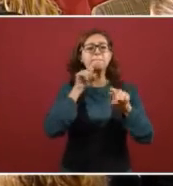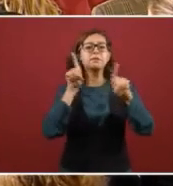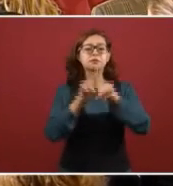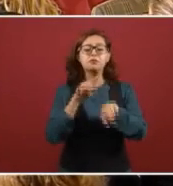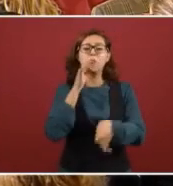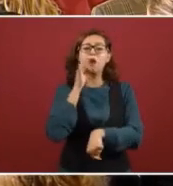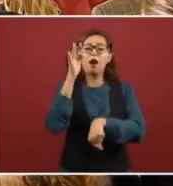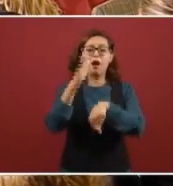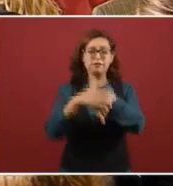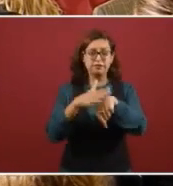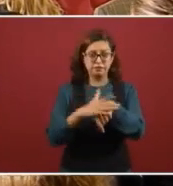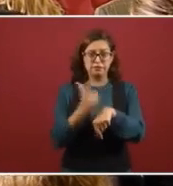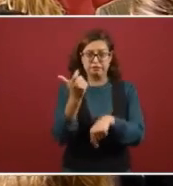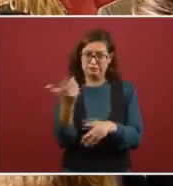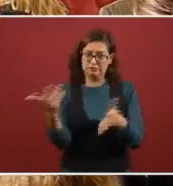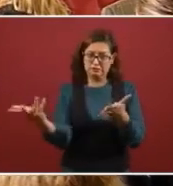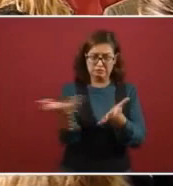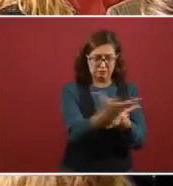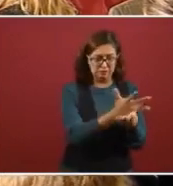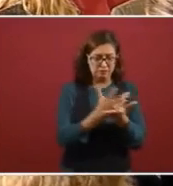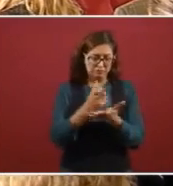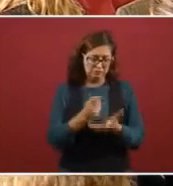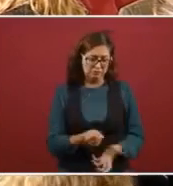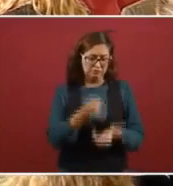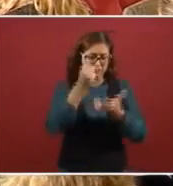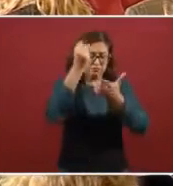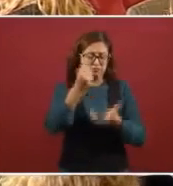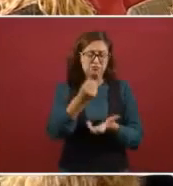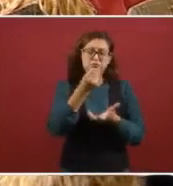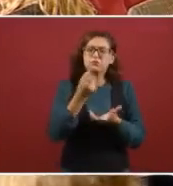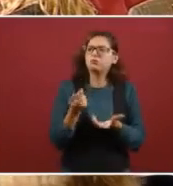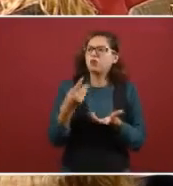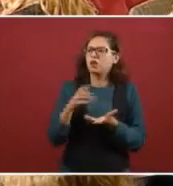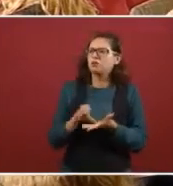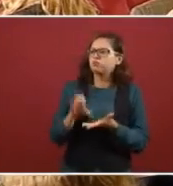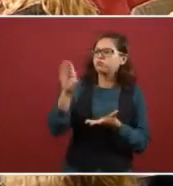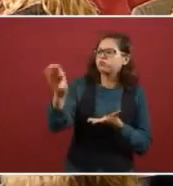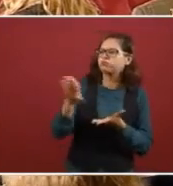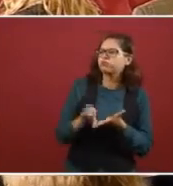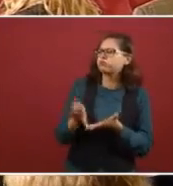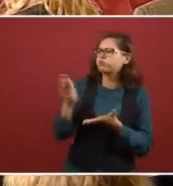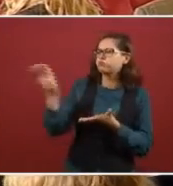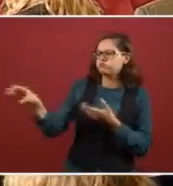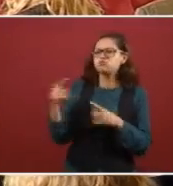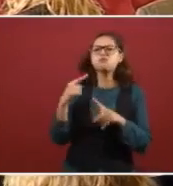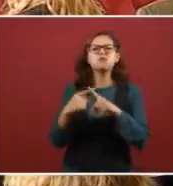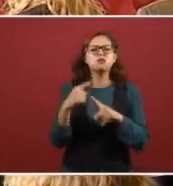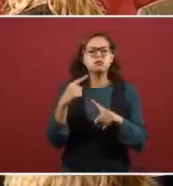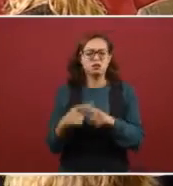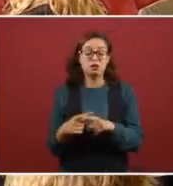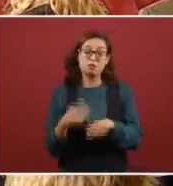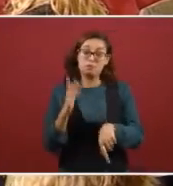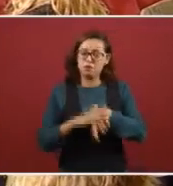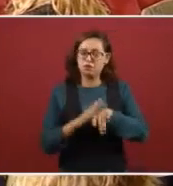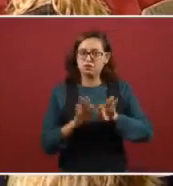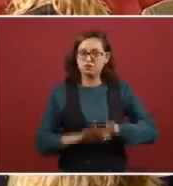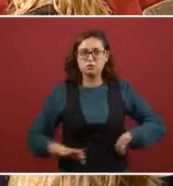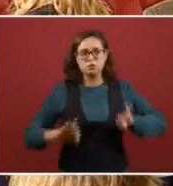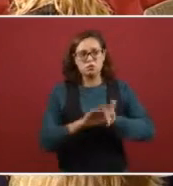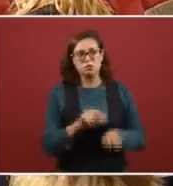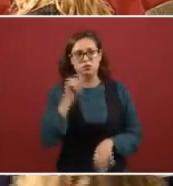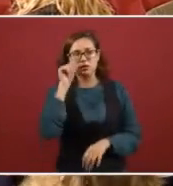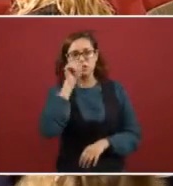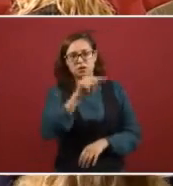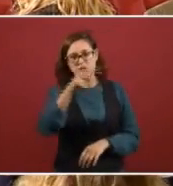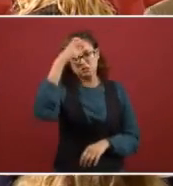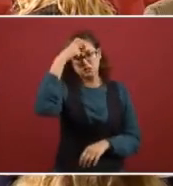where they're going to destine the resources that are gained from the sale of these in